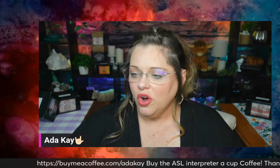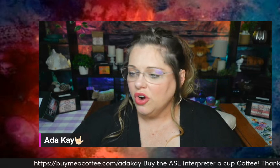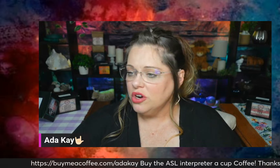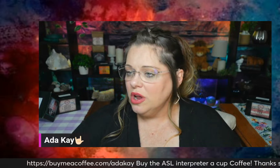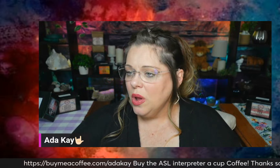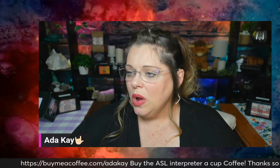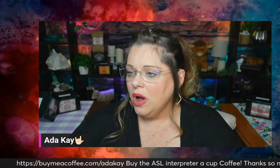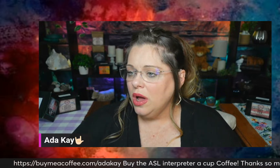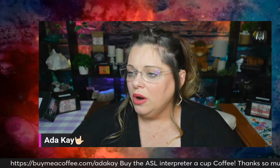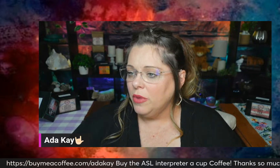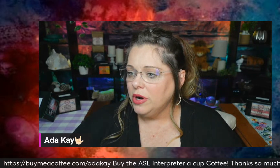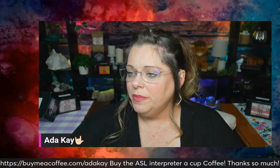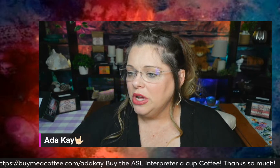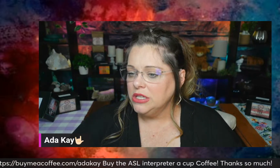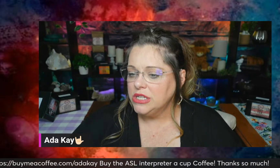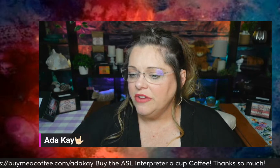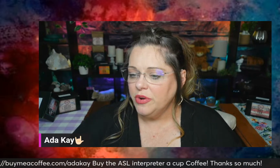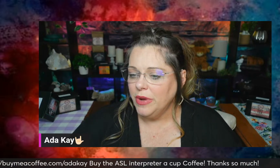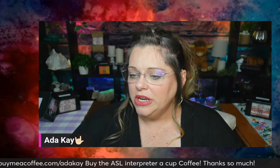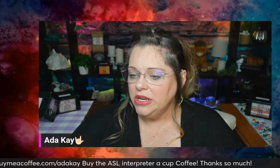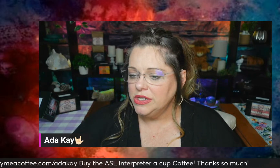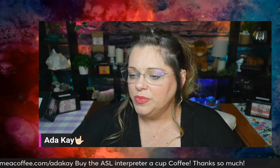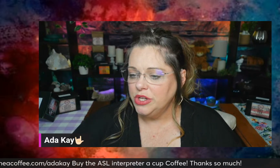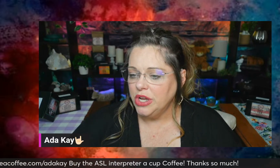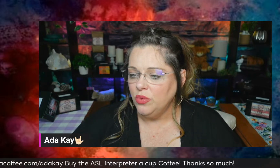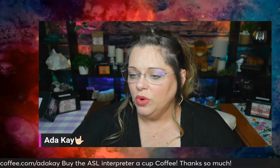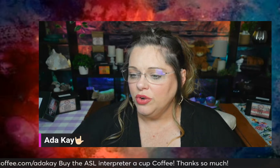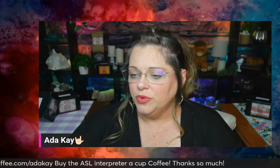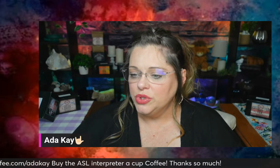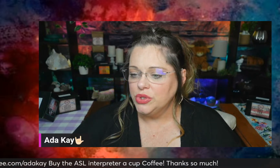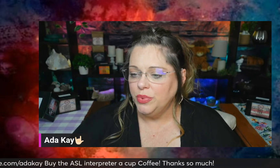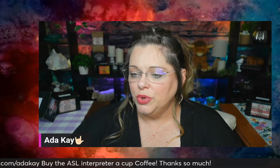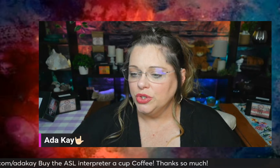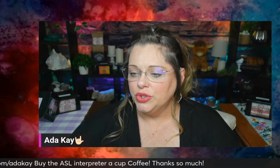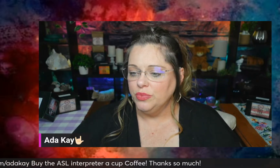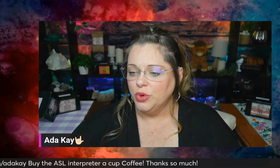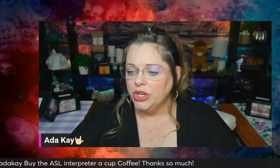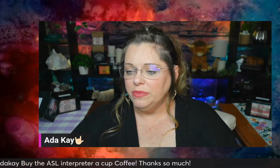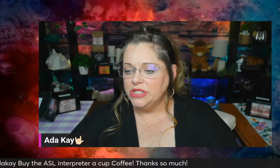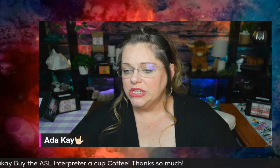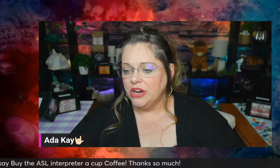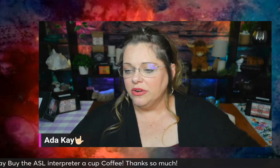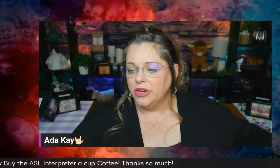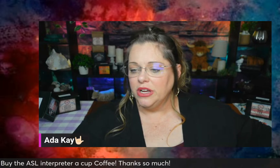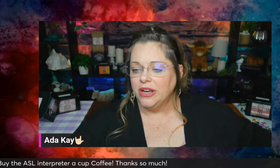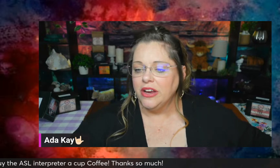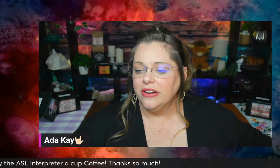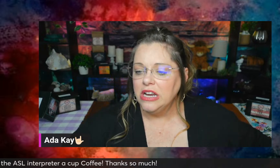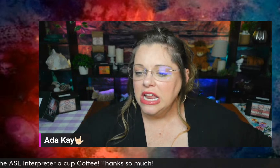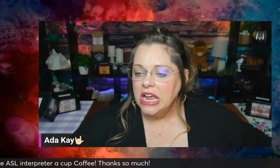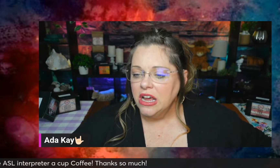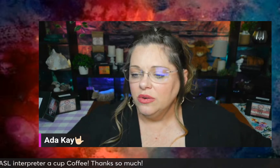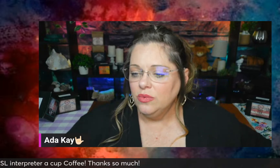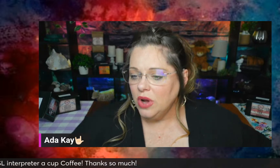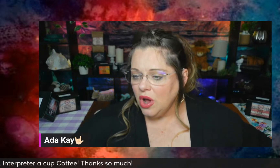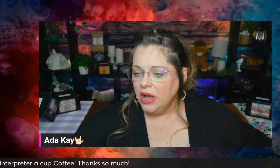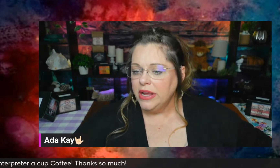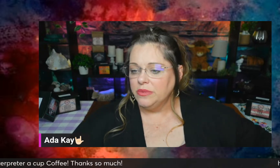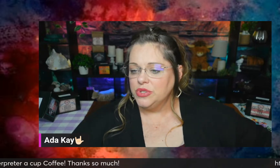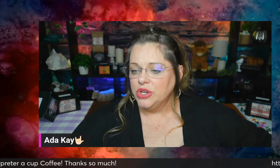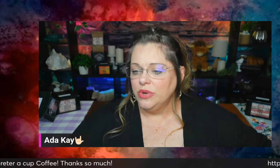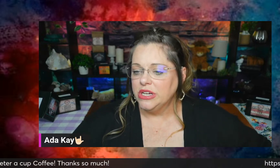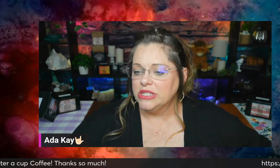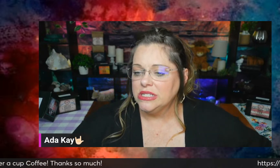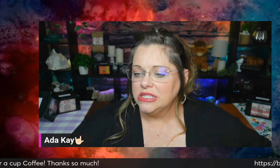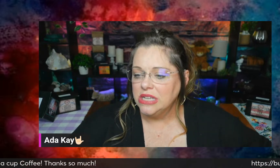worked hard. Our mod boss, everybody has been a wonderful support. Good morning, Miss Karen, but not Karen. I